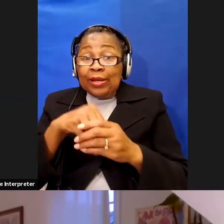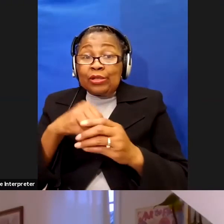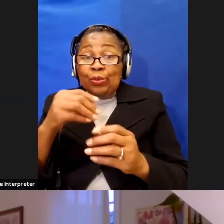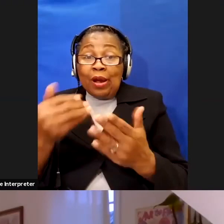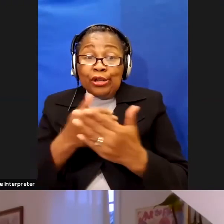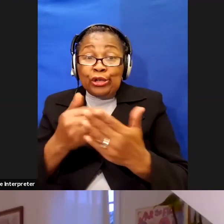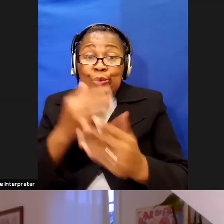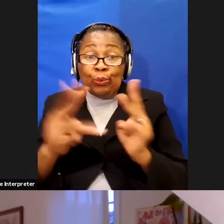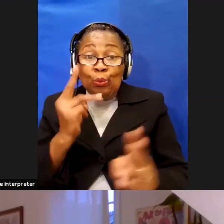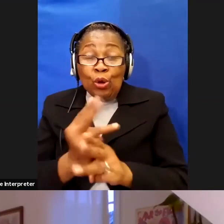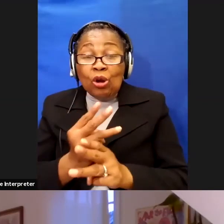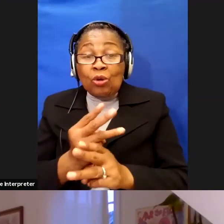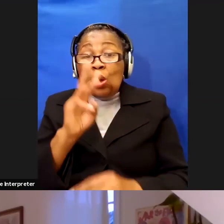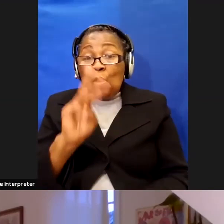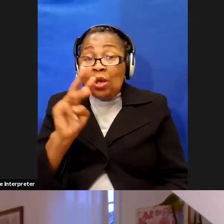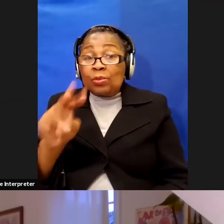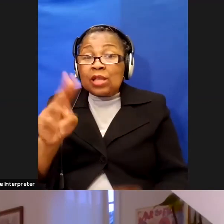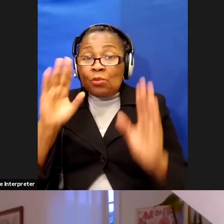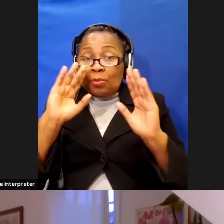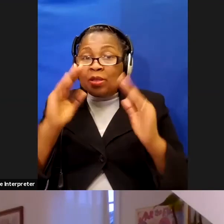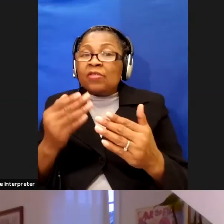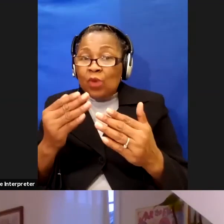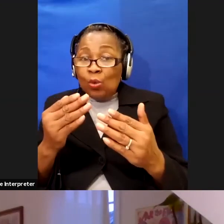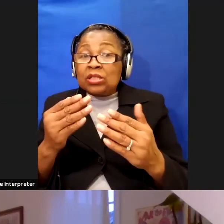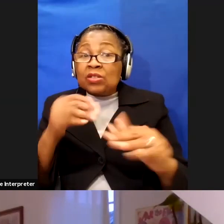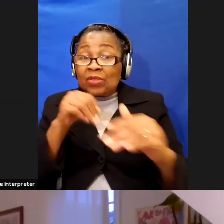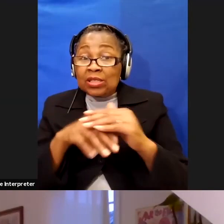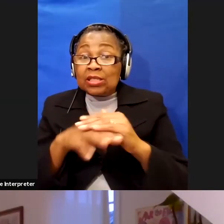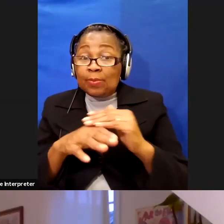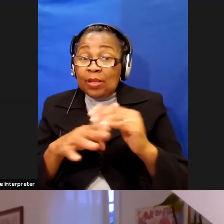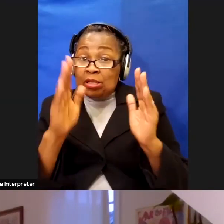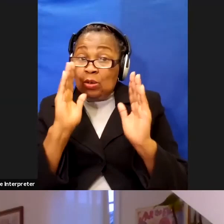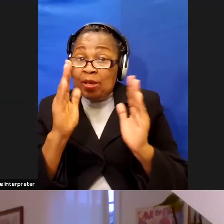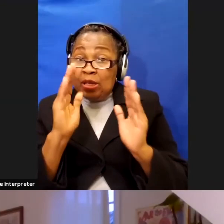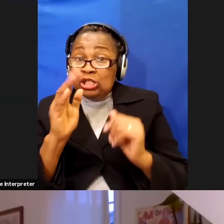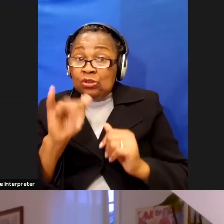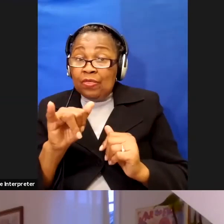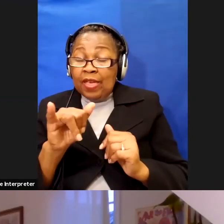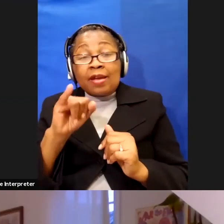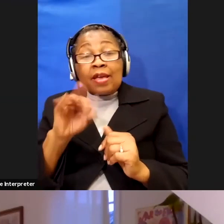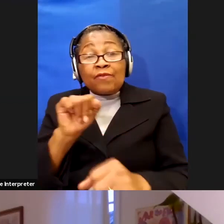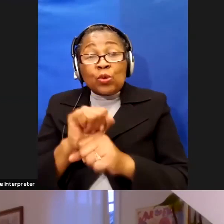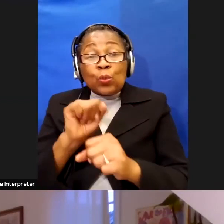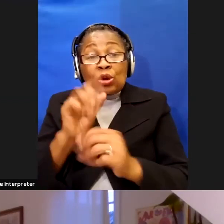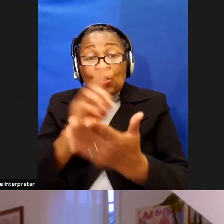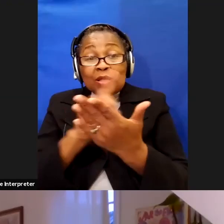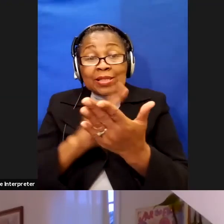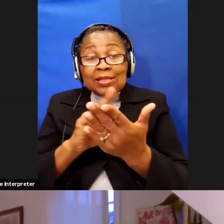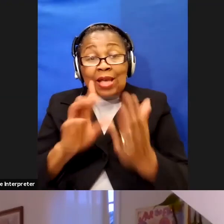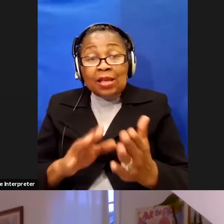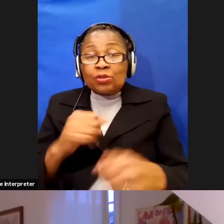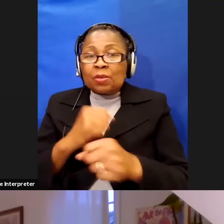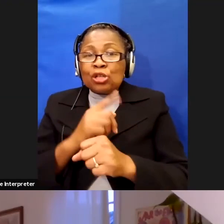those websites will become the focus of accessibility again. So pay attention to that. If you're working with designers, be sure they know what they're talking about.